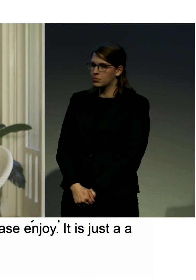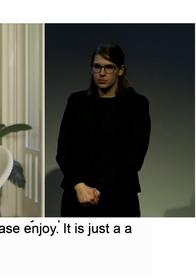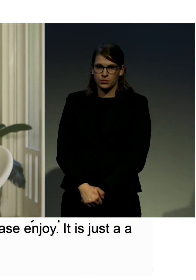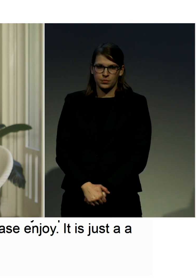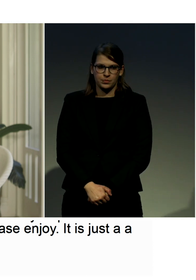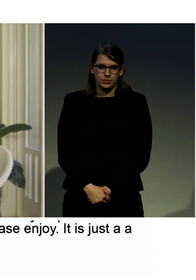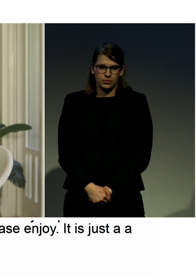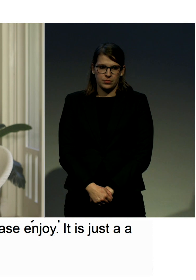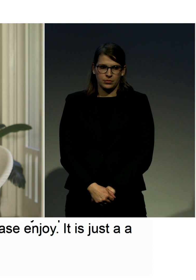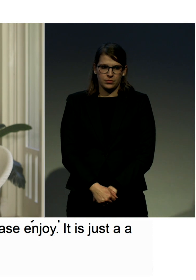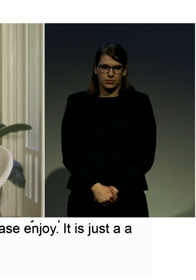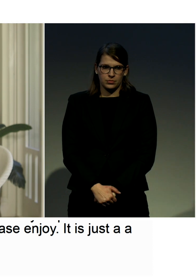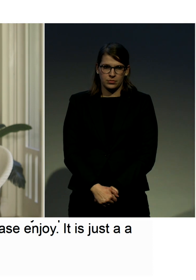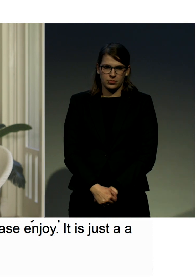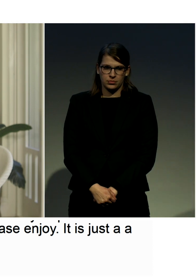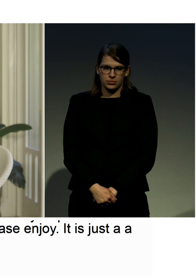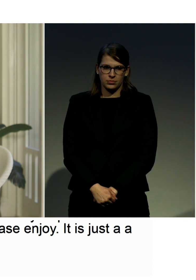I'm not here for your amusement.